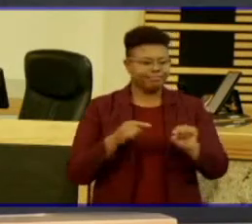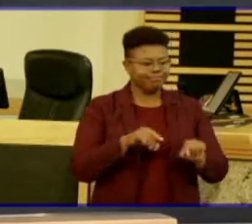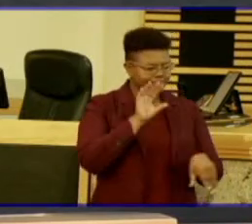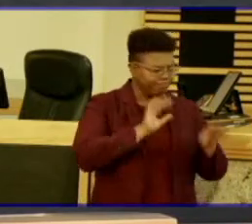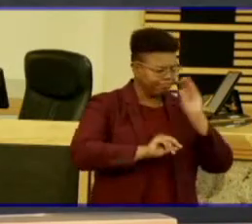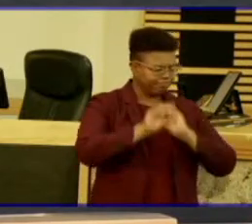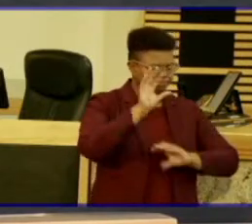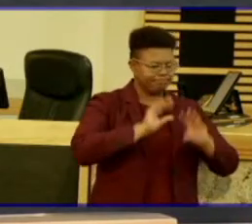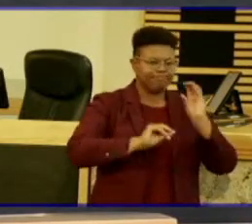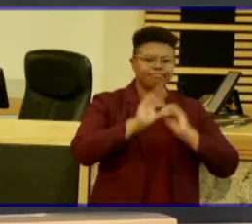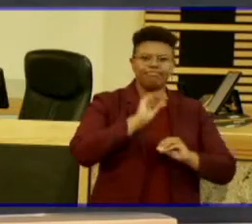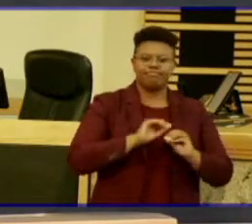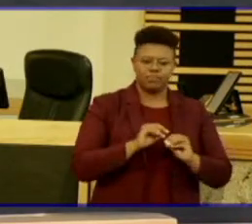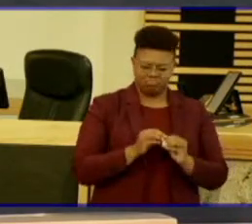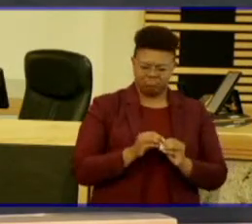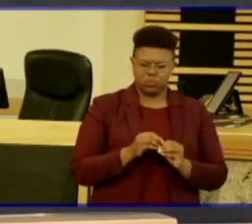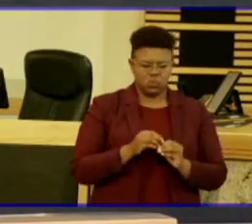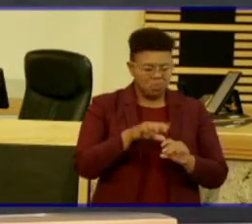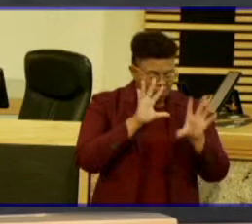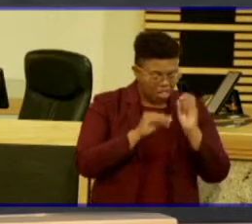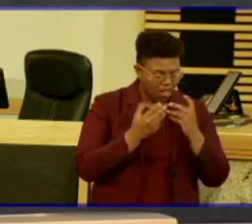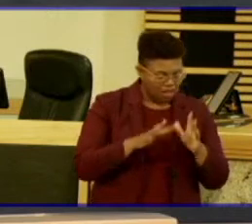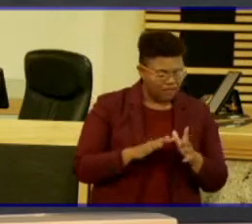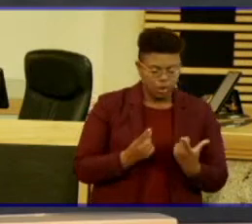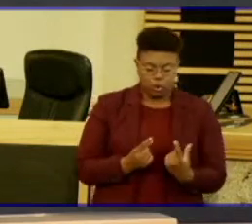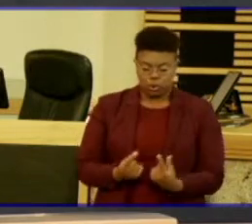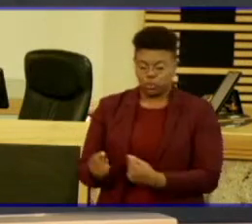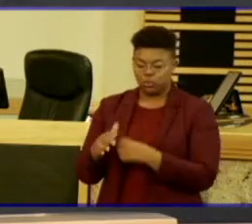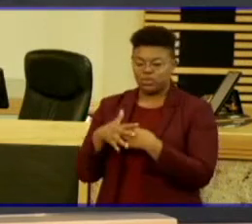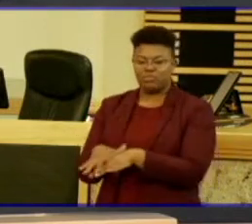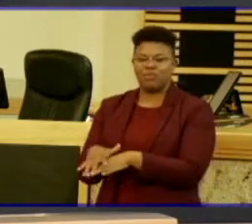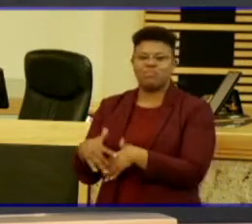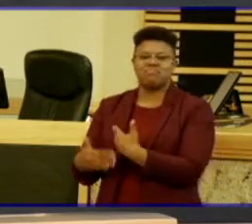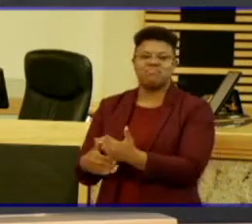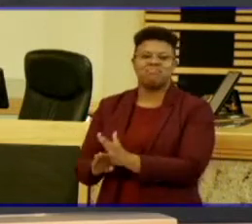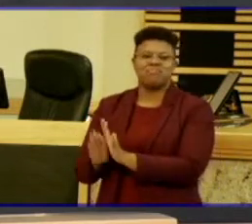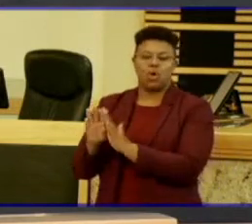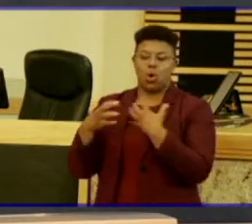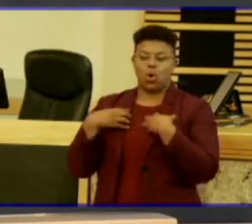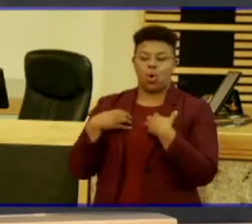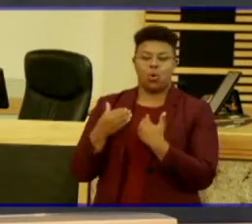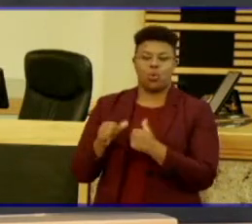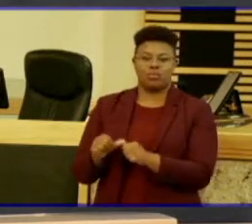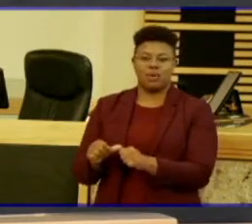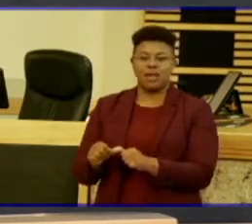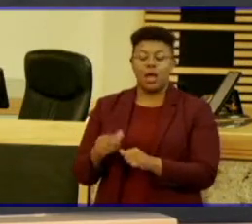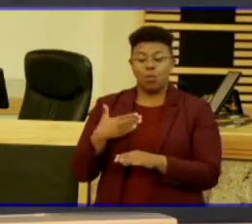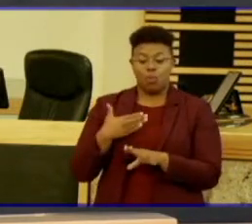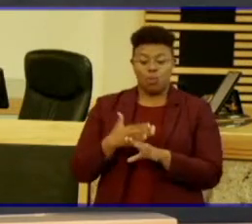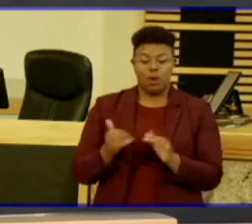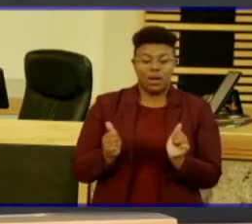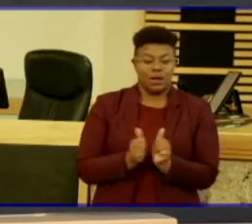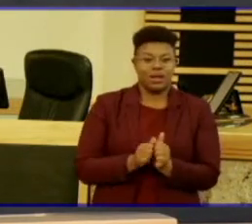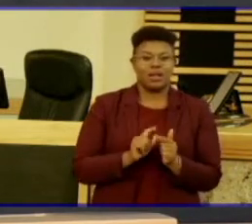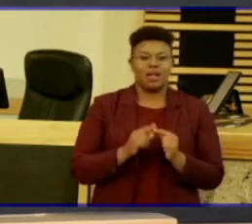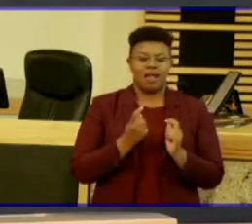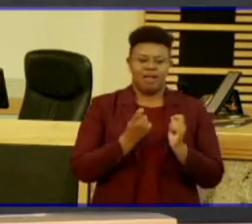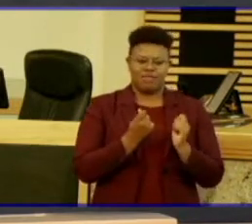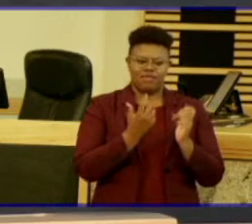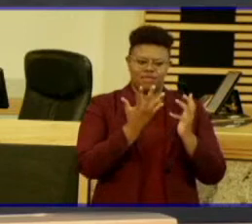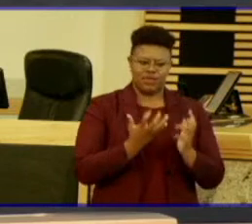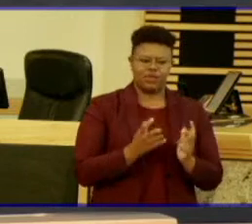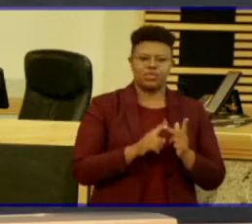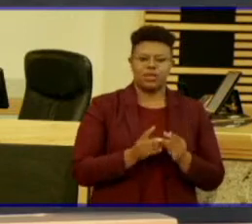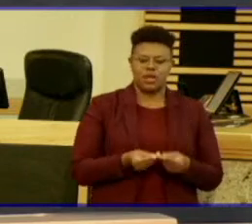to anchor our livestock production and meat markets. In fostering coordination and alignment of financial and non-financial